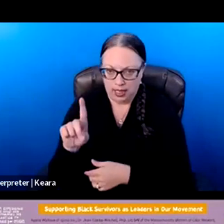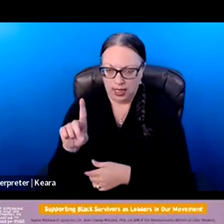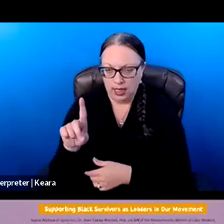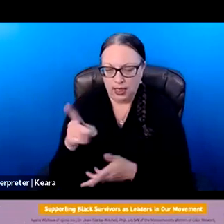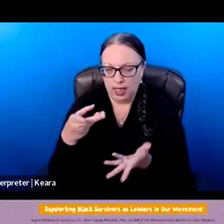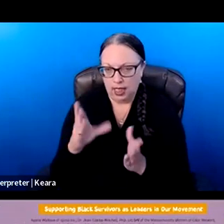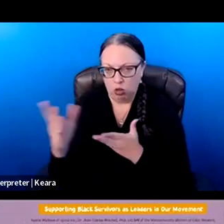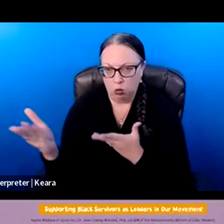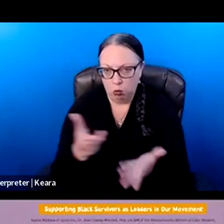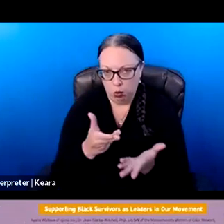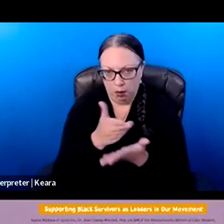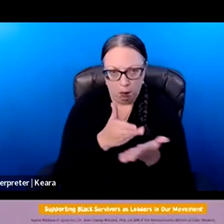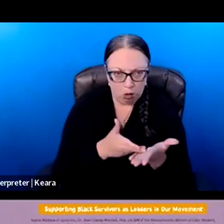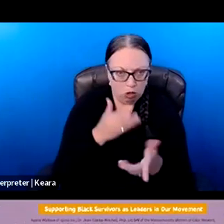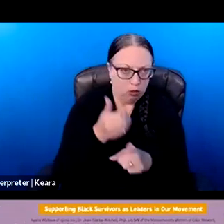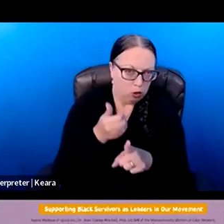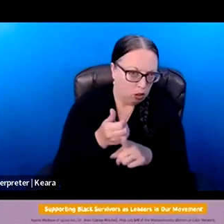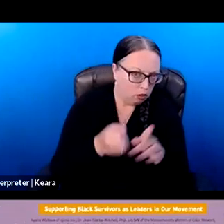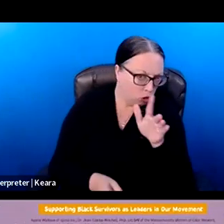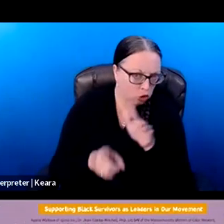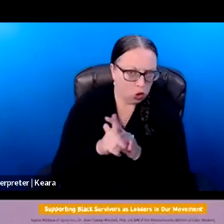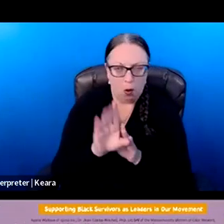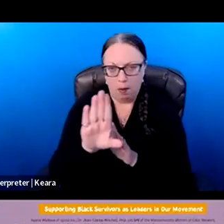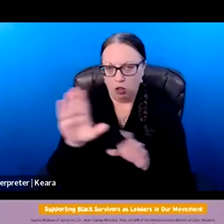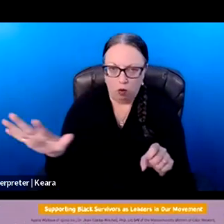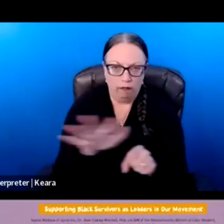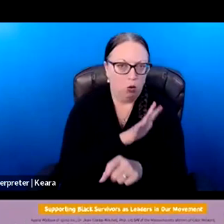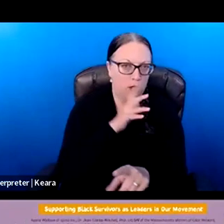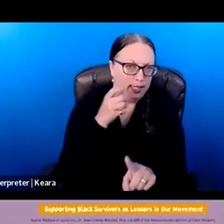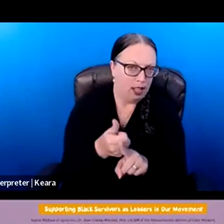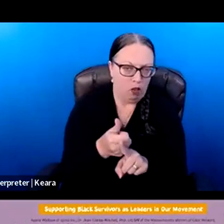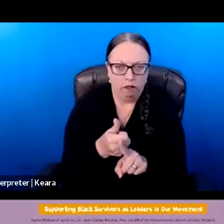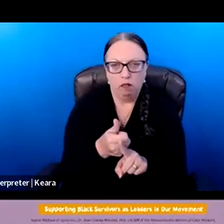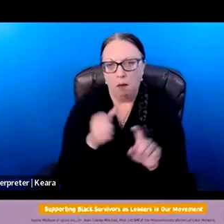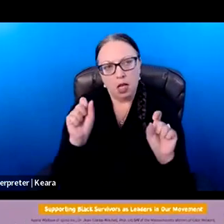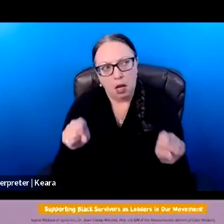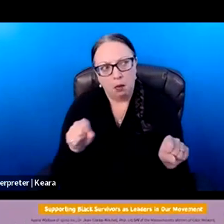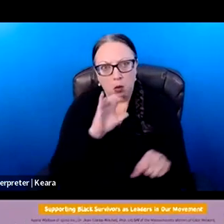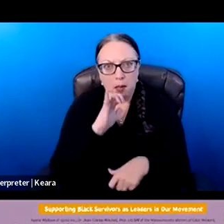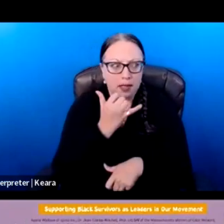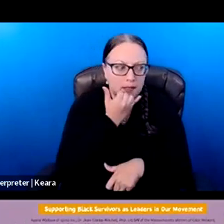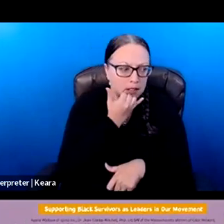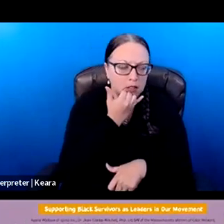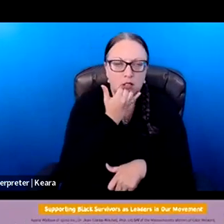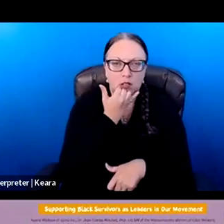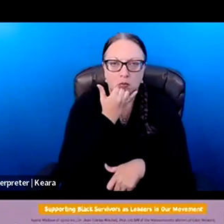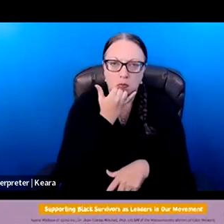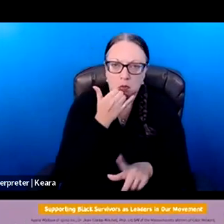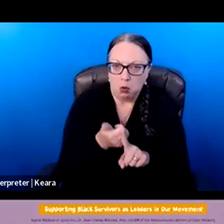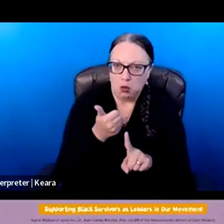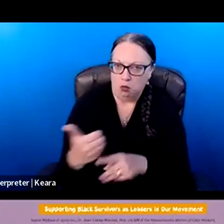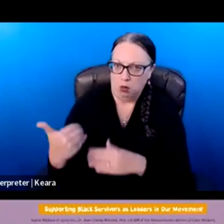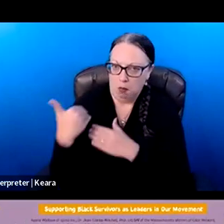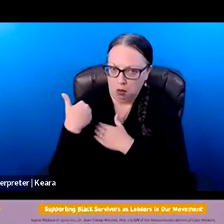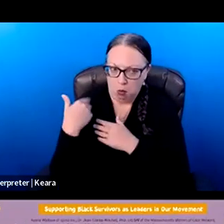of yourself, that allows you to show up as your full self and allows you to be able to make mistakes, hold yourself accountable, and figure out what works